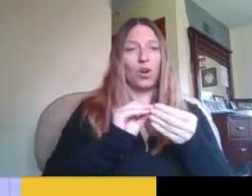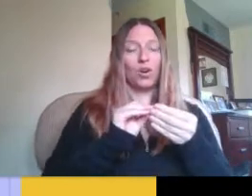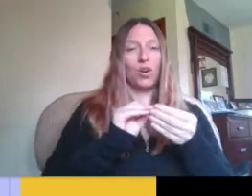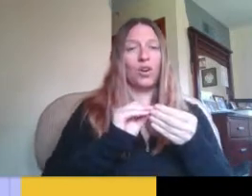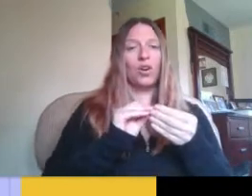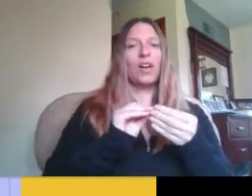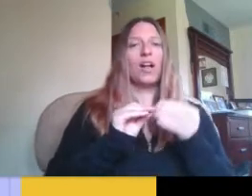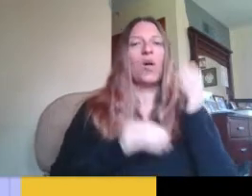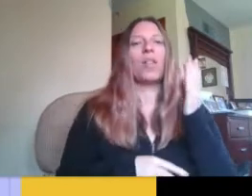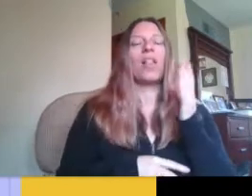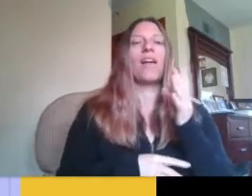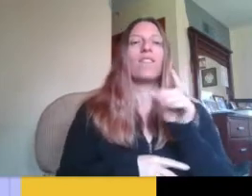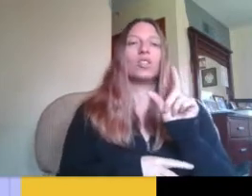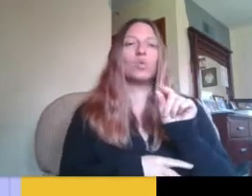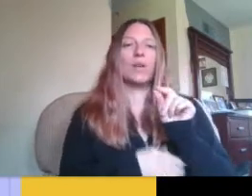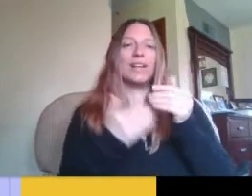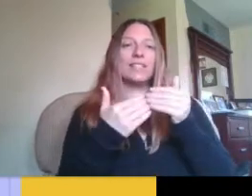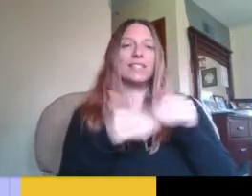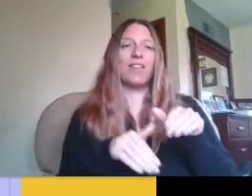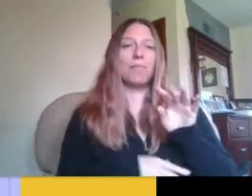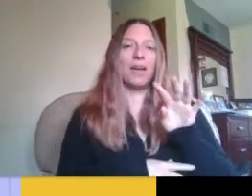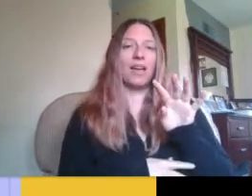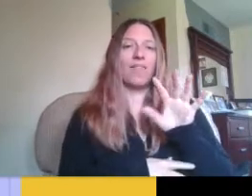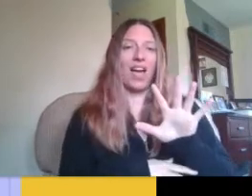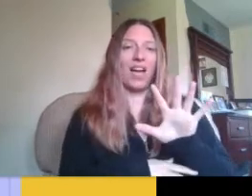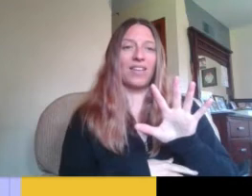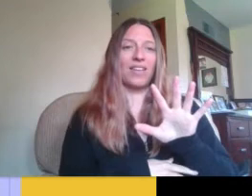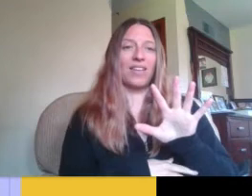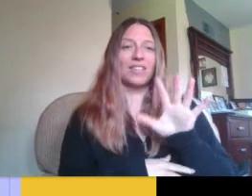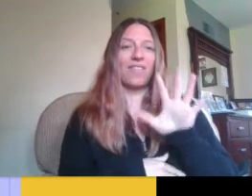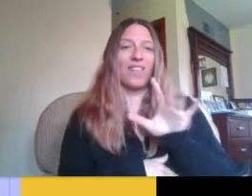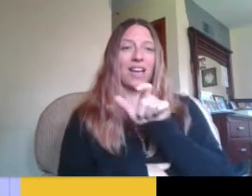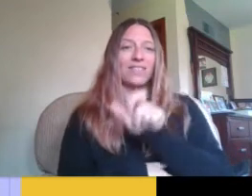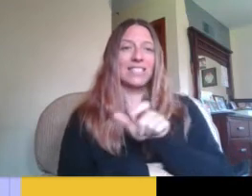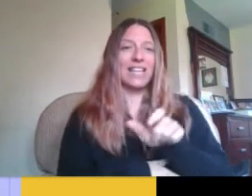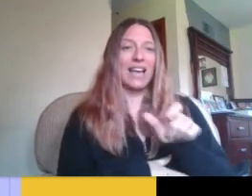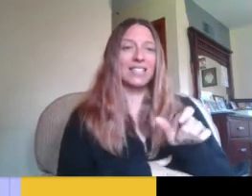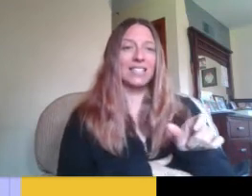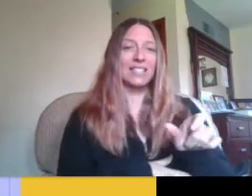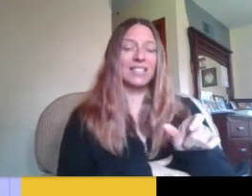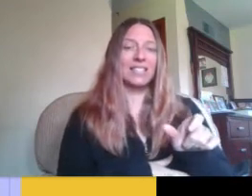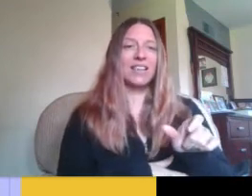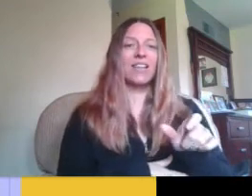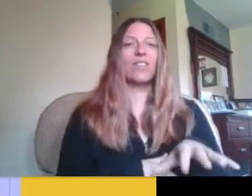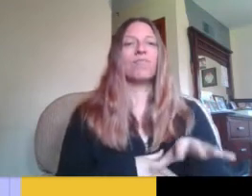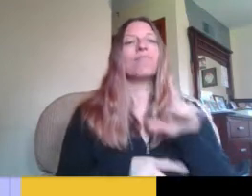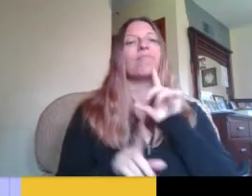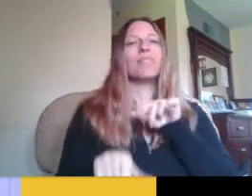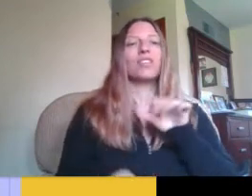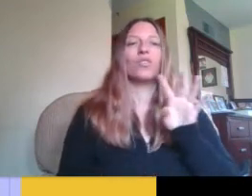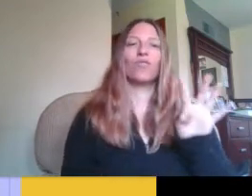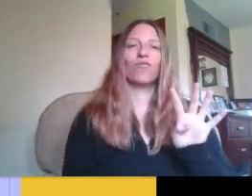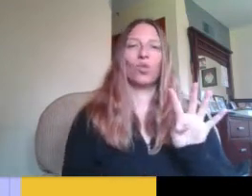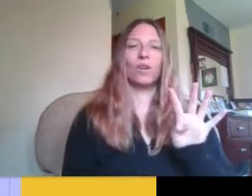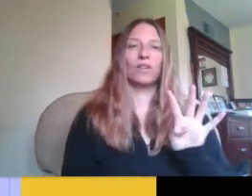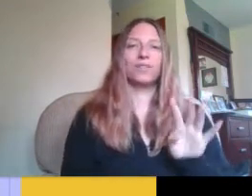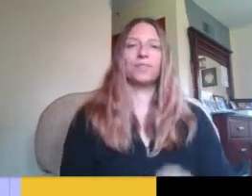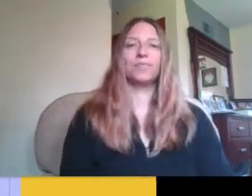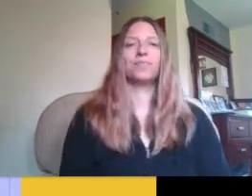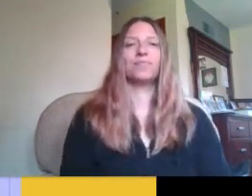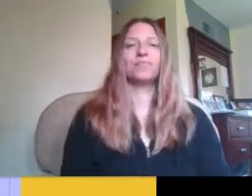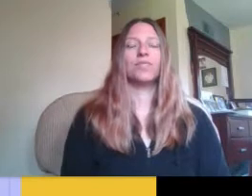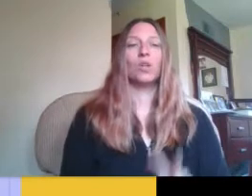each, since 20 divided by 5 equals 4. So that's the math procedure you use to find the mean of a data set. It's just 2 simple